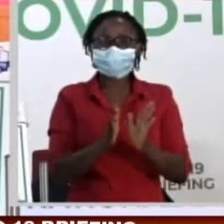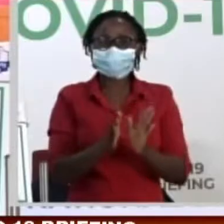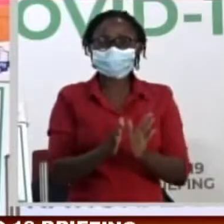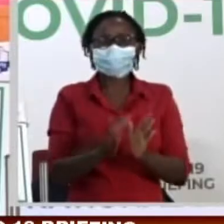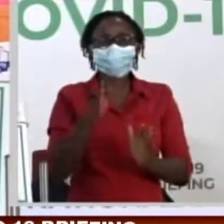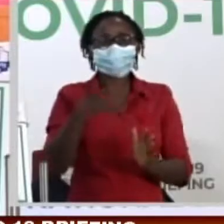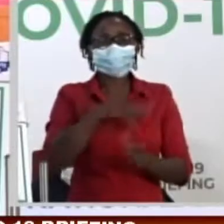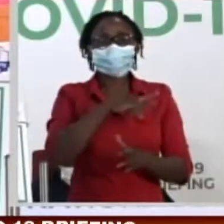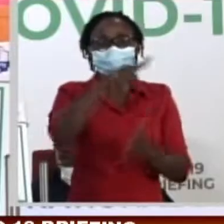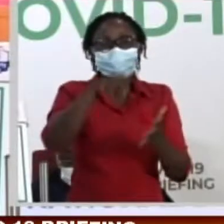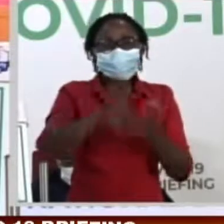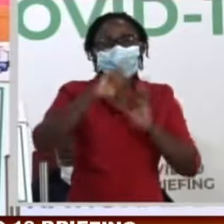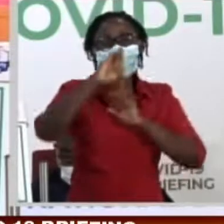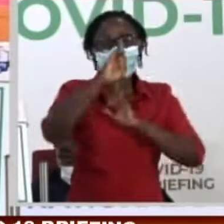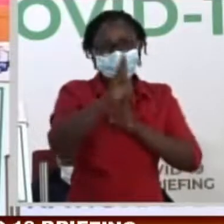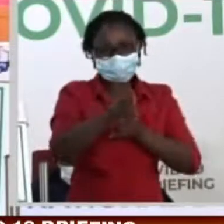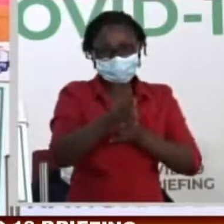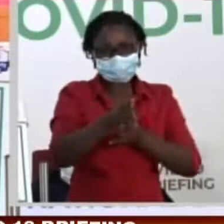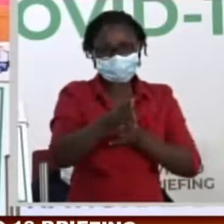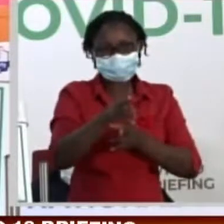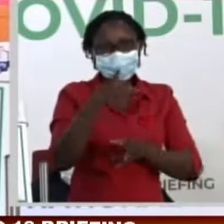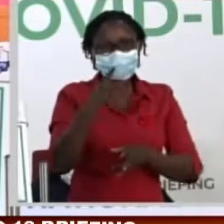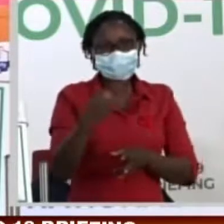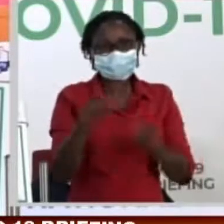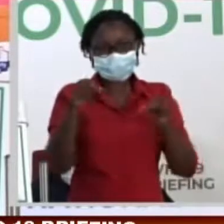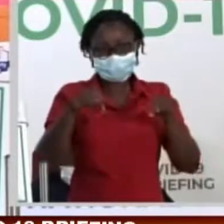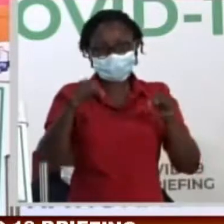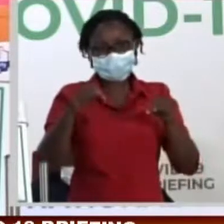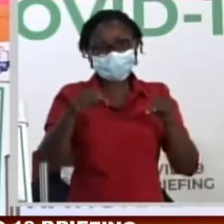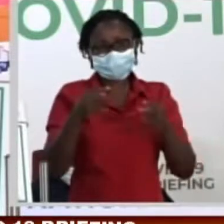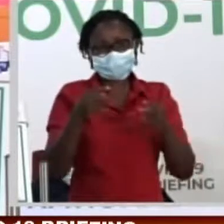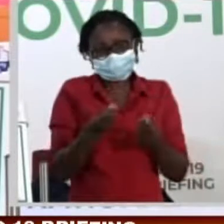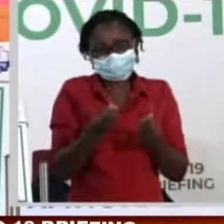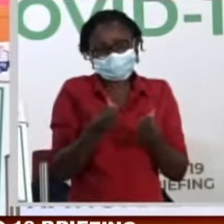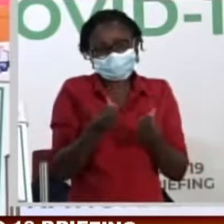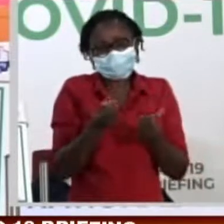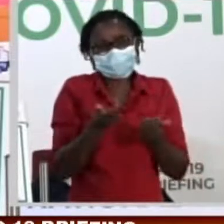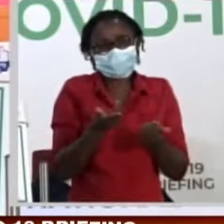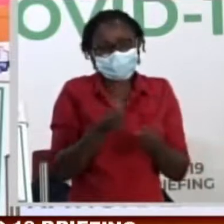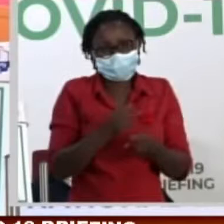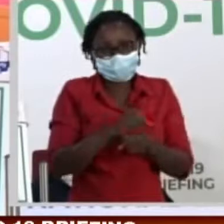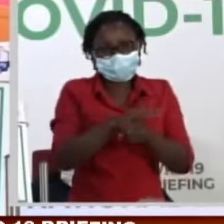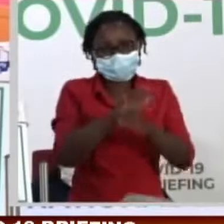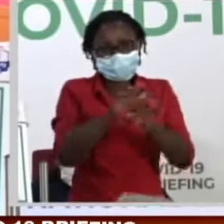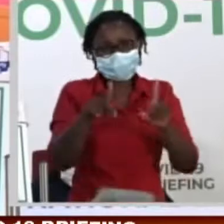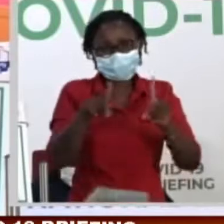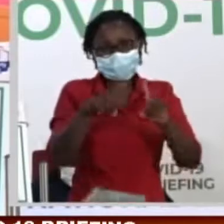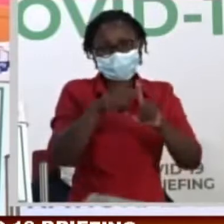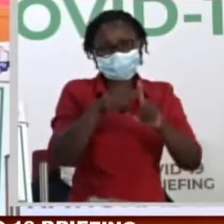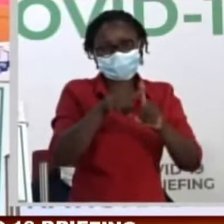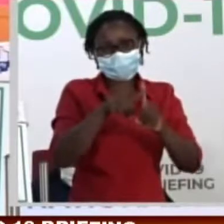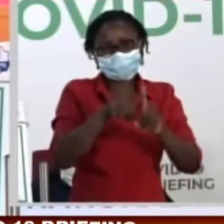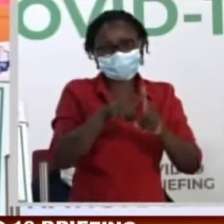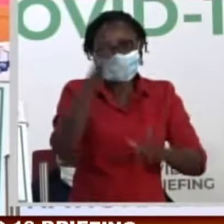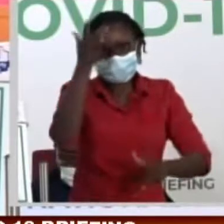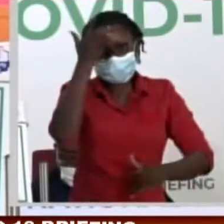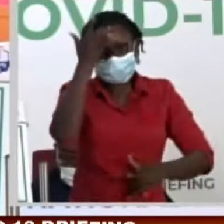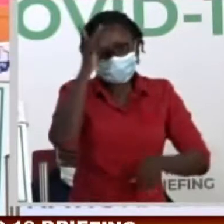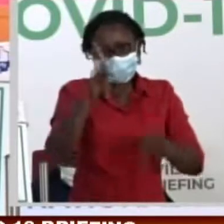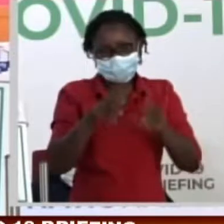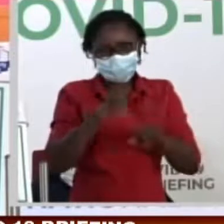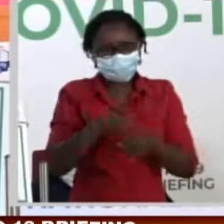response. The apparently fewer COVID positive cases of the past few